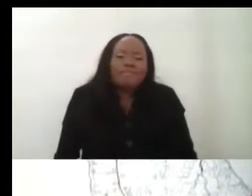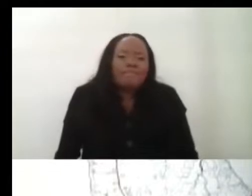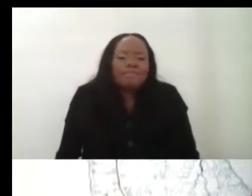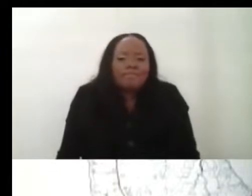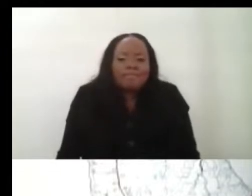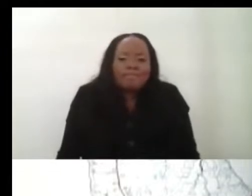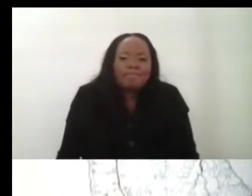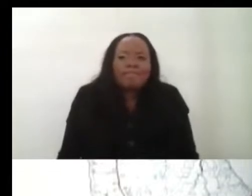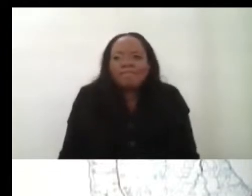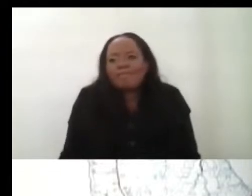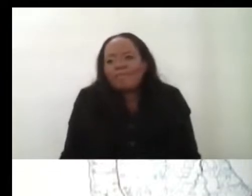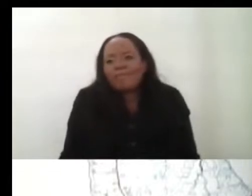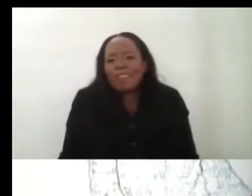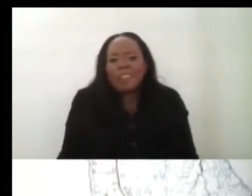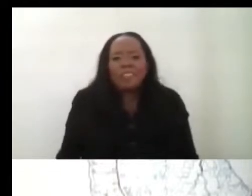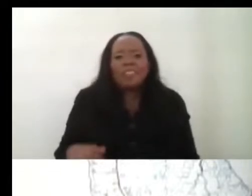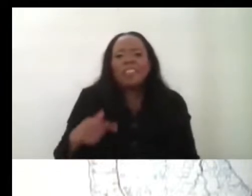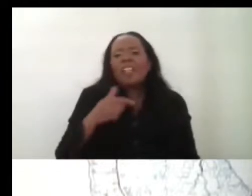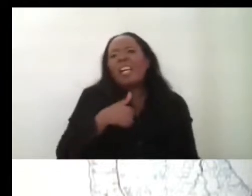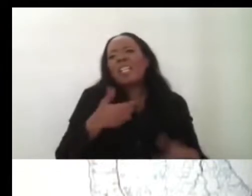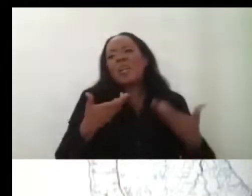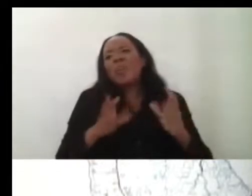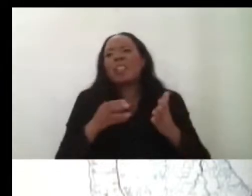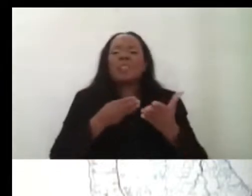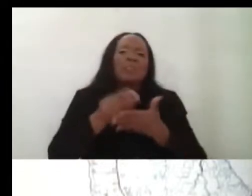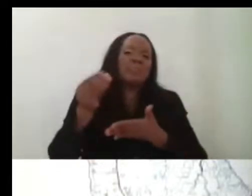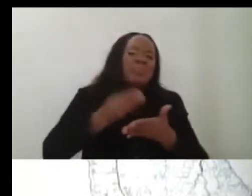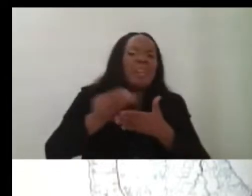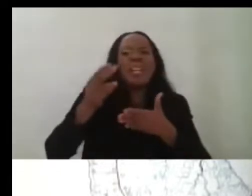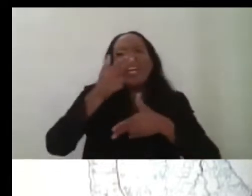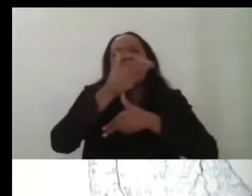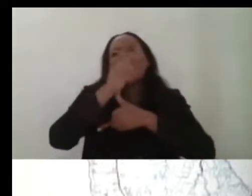to spend money in putting on hurricane straps.